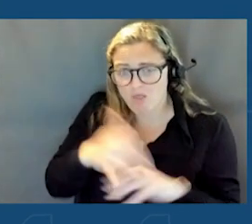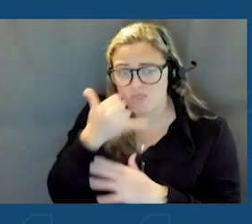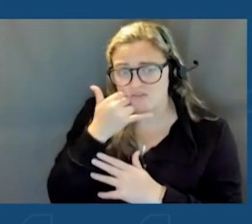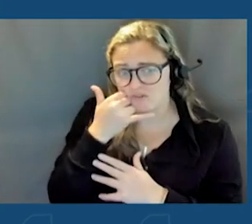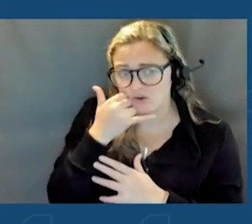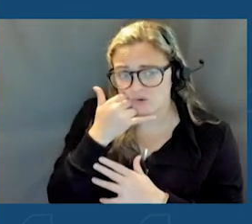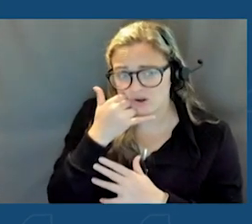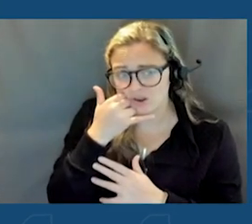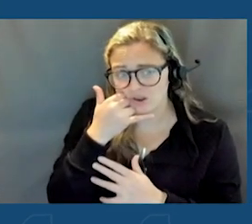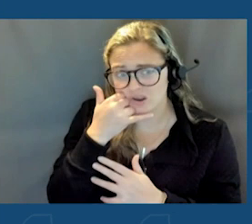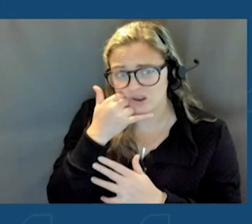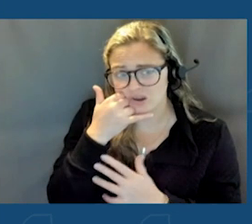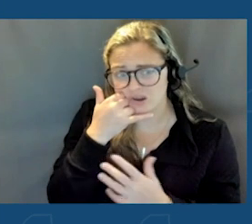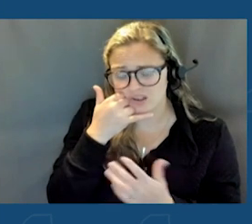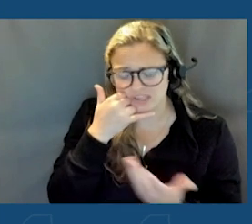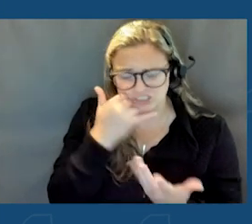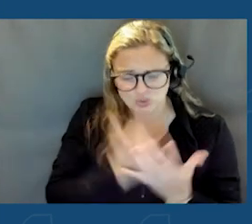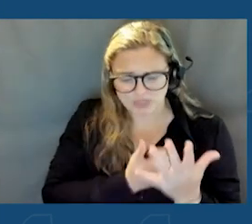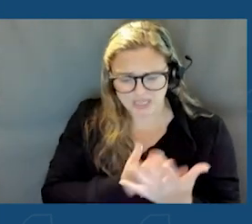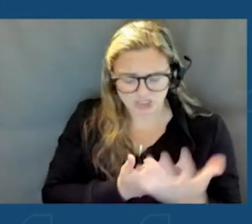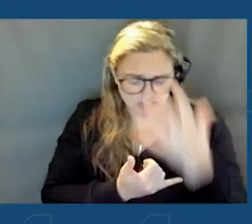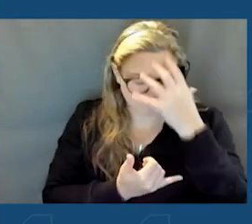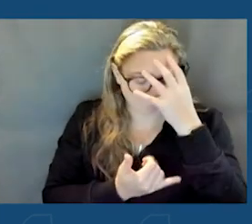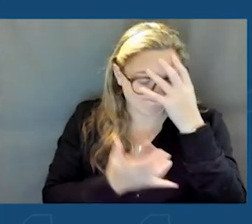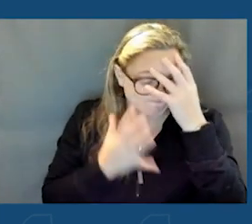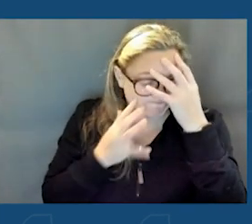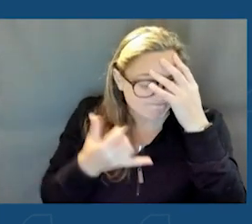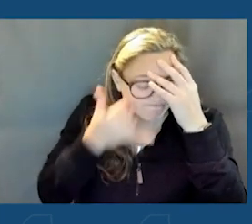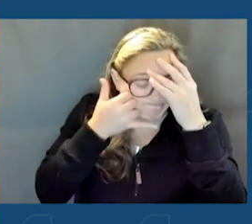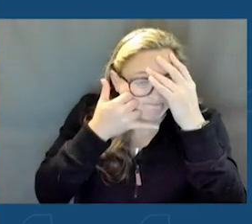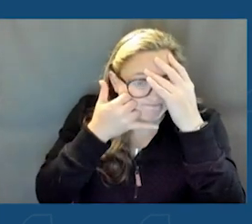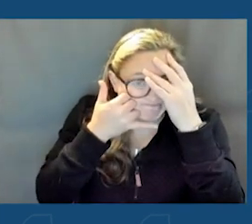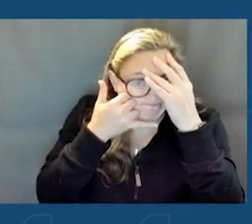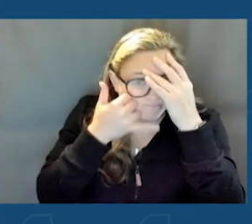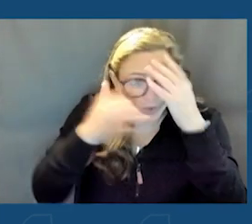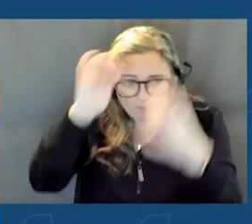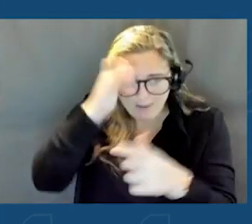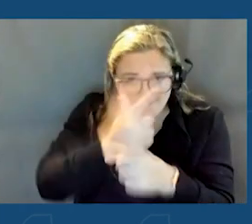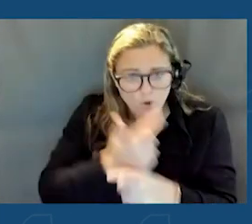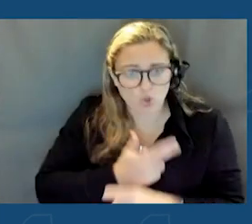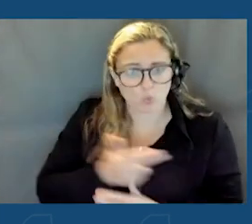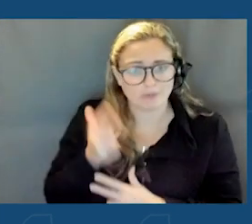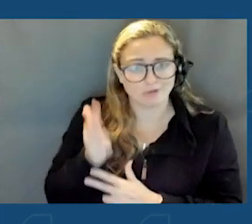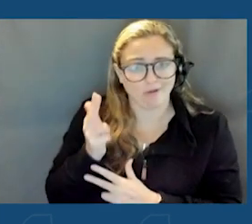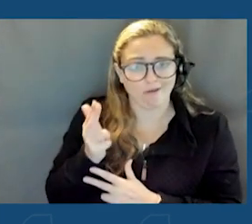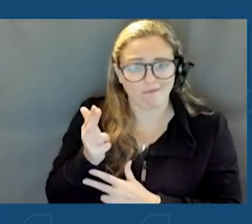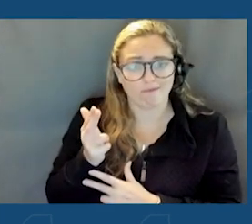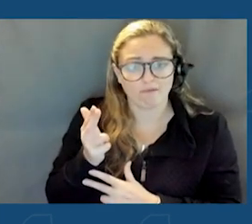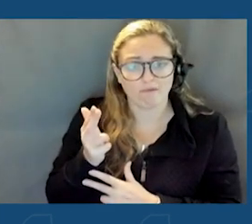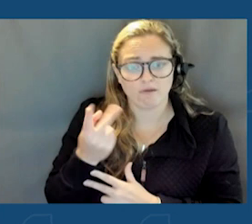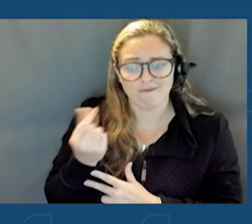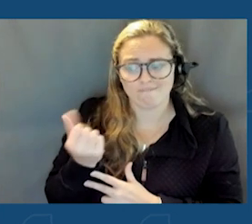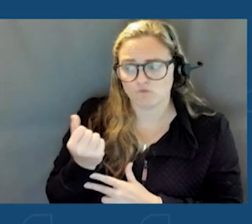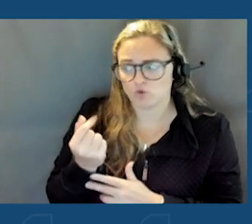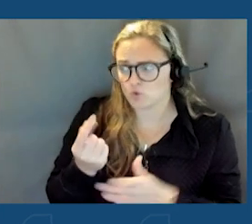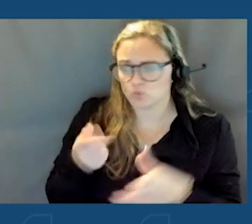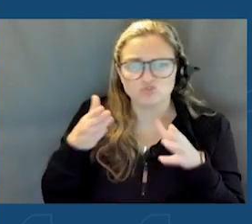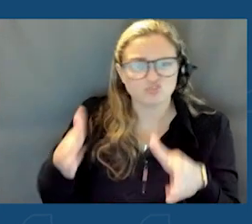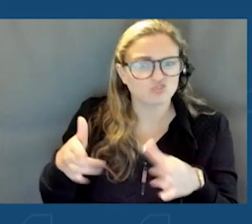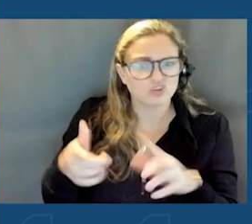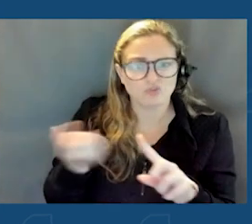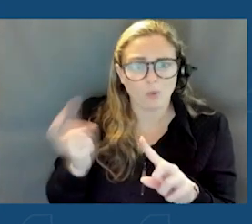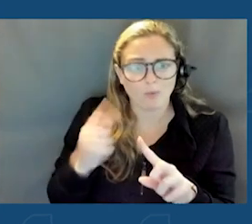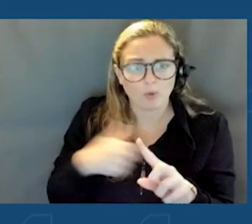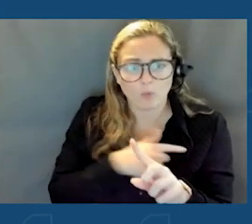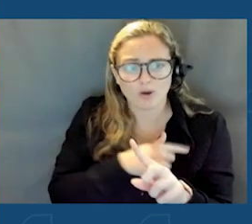head in her hand as she got the phone call that my brother got shot just a few blocks away from where we were. He was shot